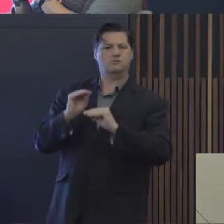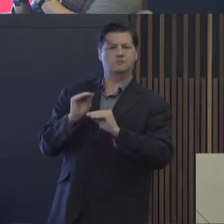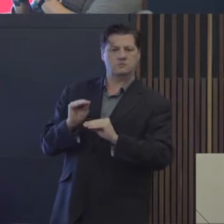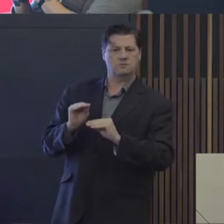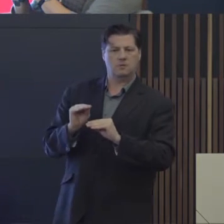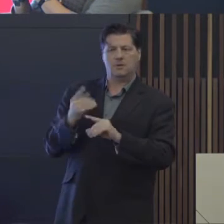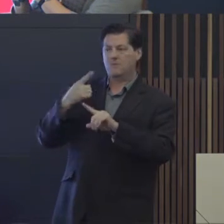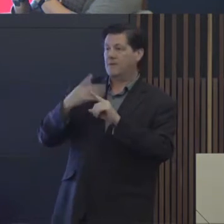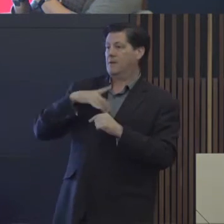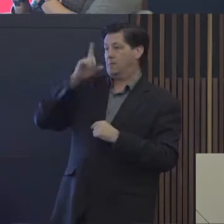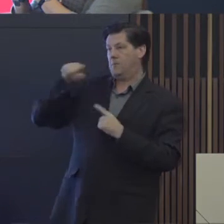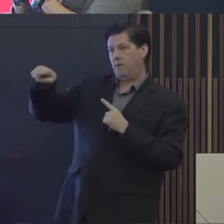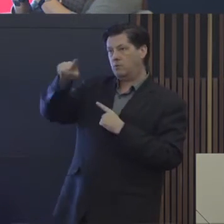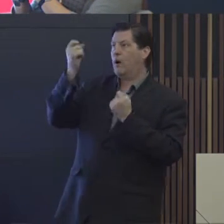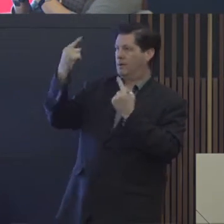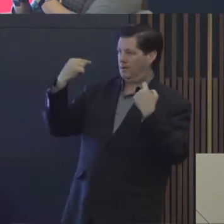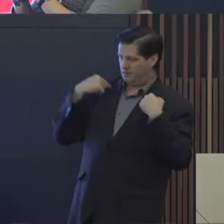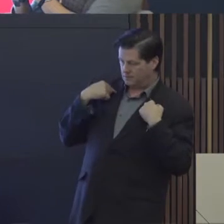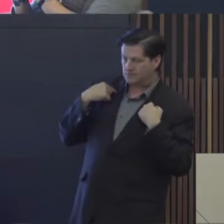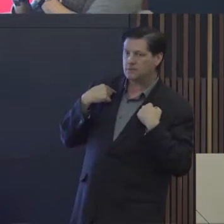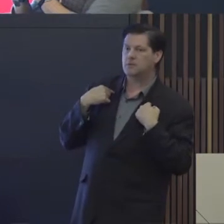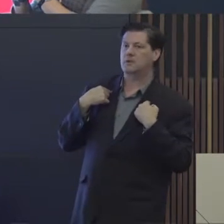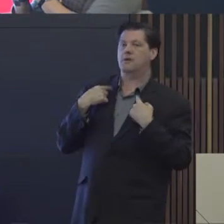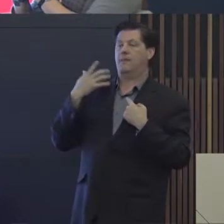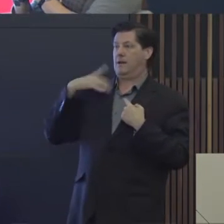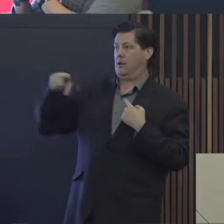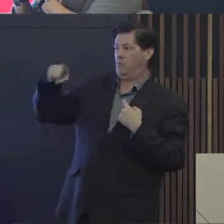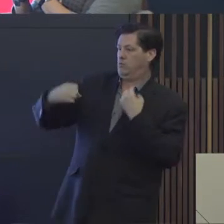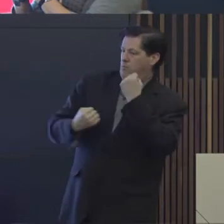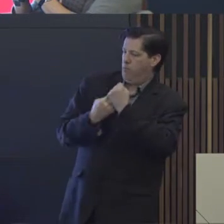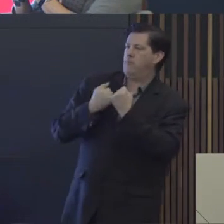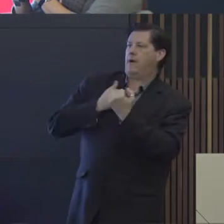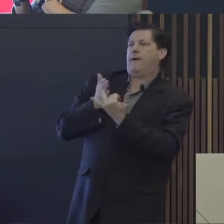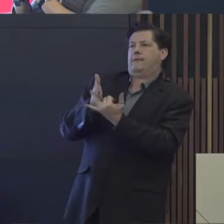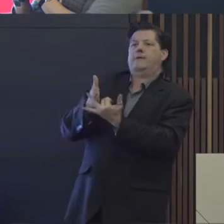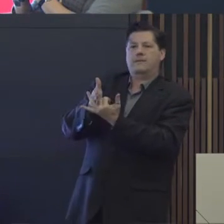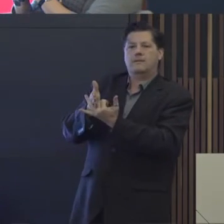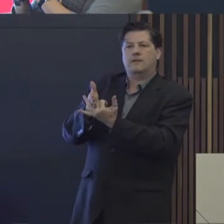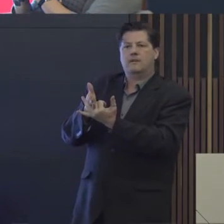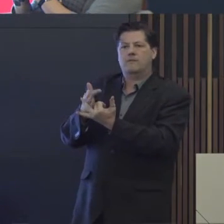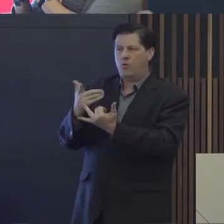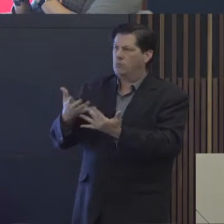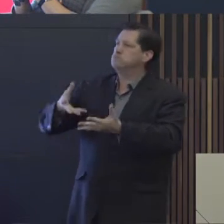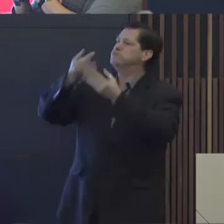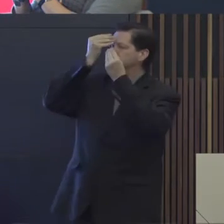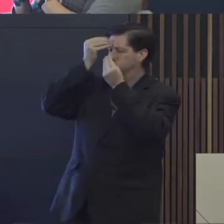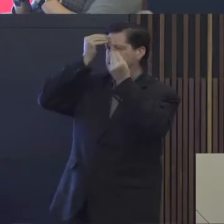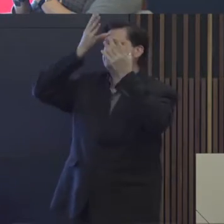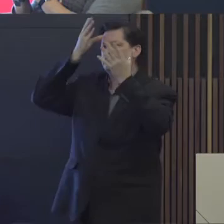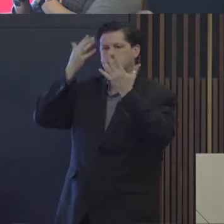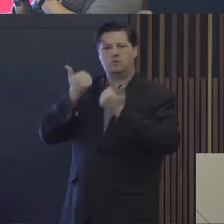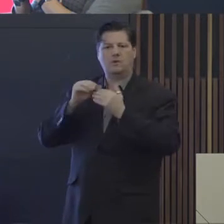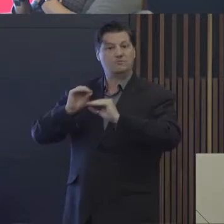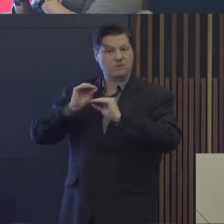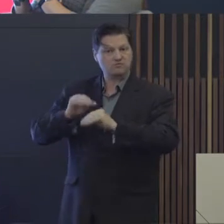people to support those access needs to gain a quality education. And that's the role that we play